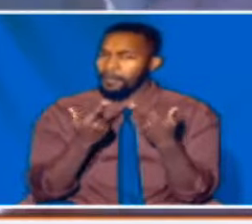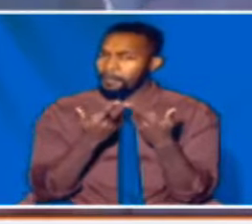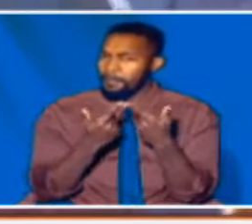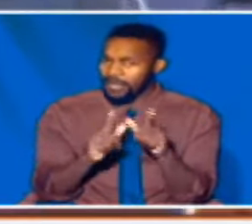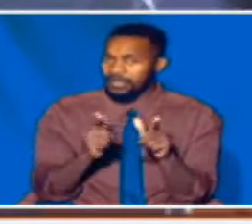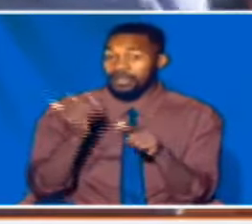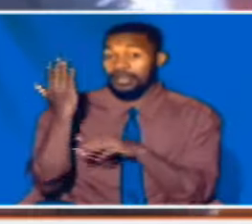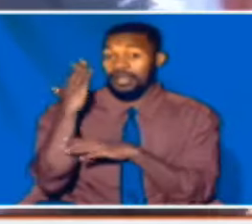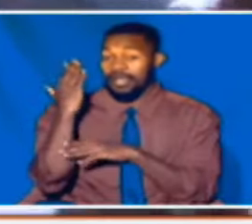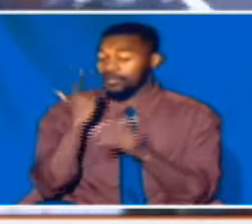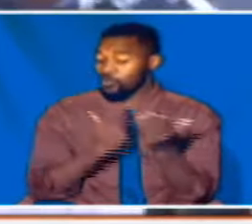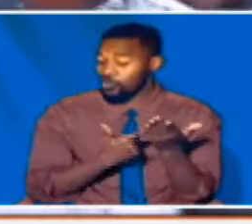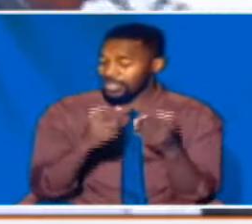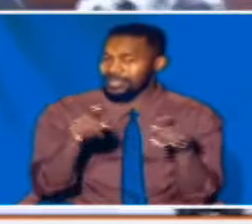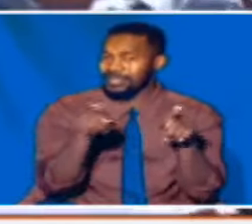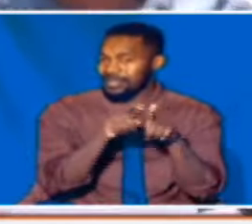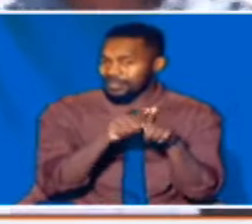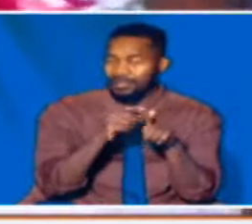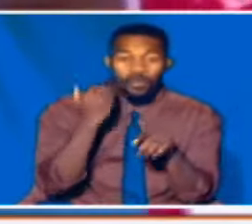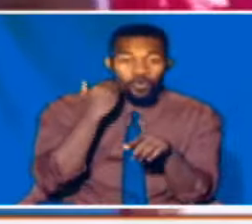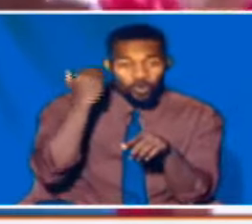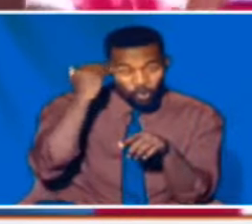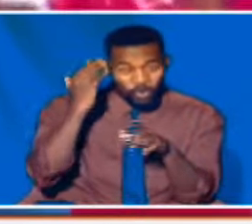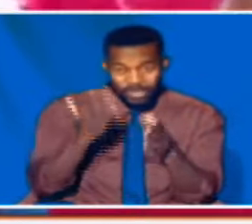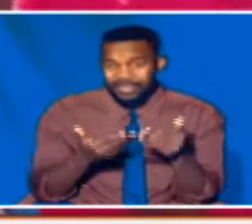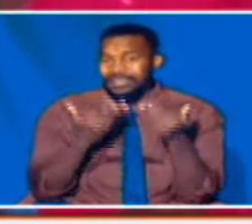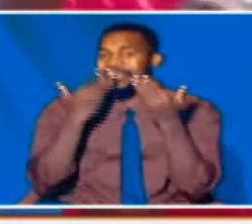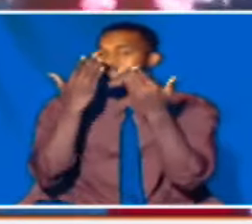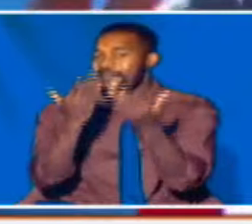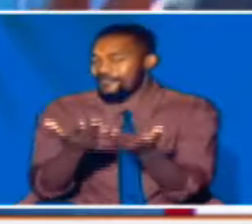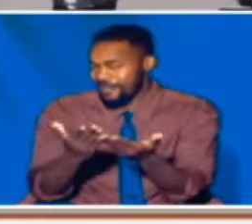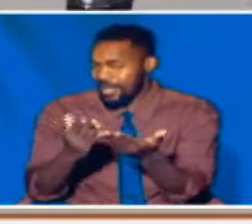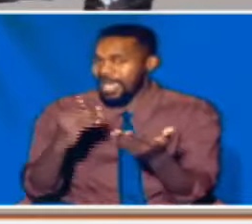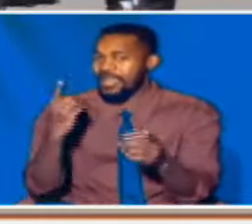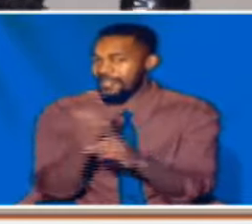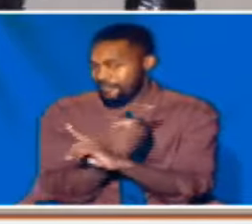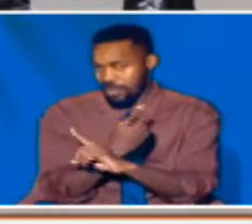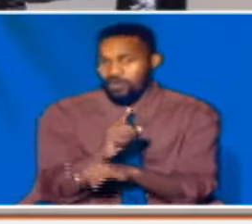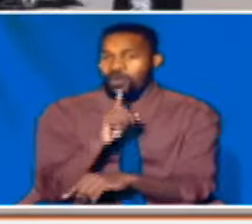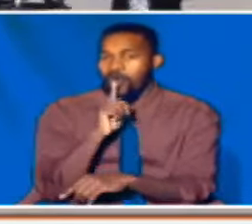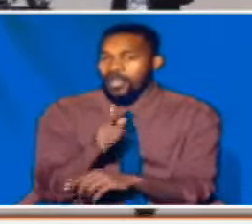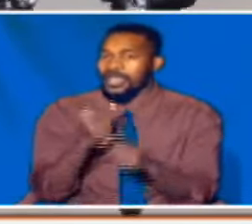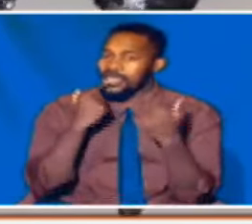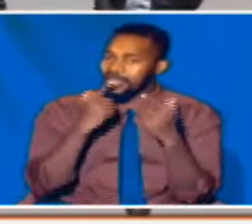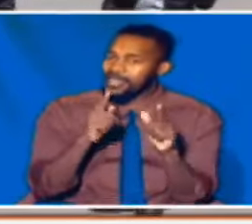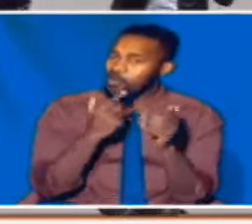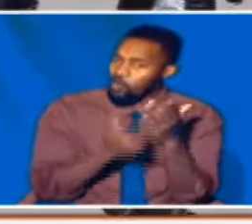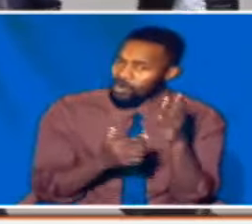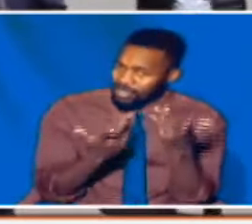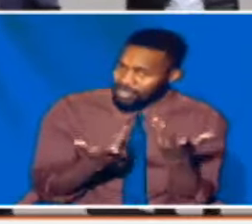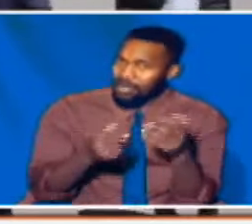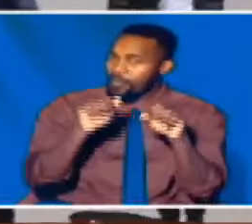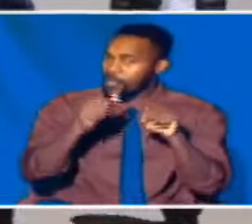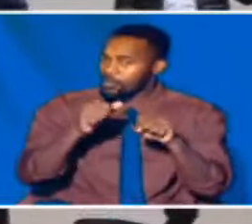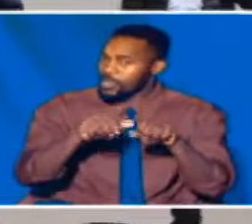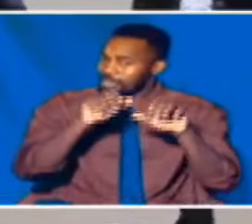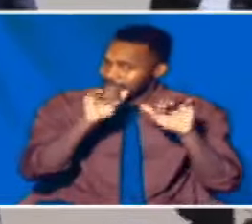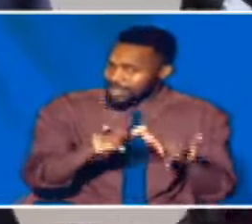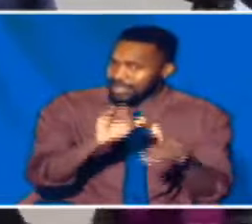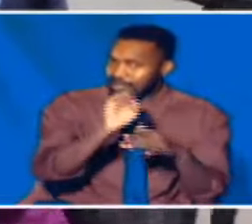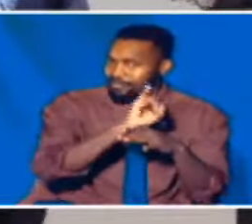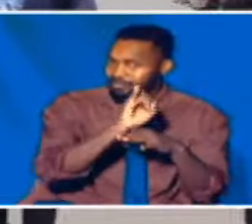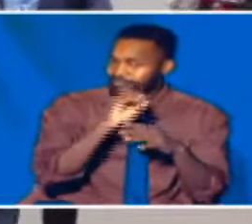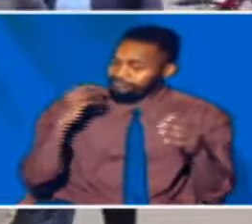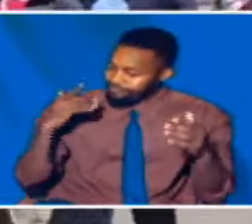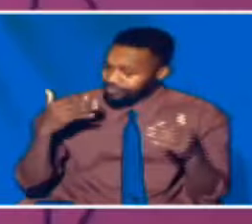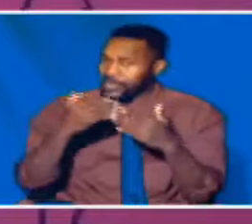However, last week, the same court gave a reprieve to the Teacher Service Commission to maintain the status of the employment until the commission